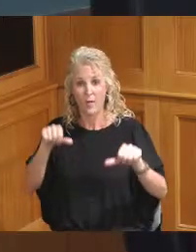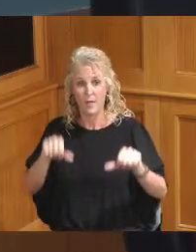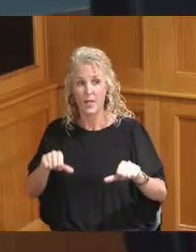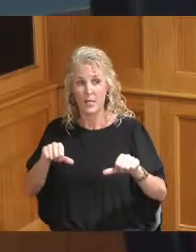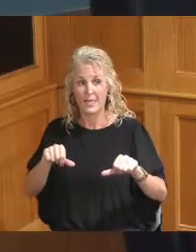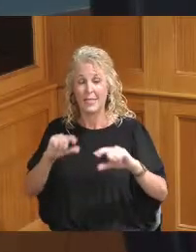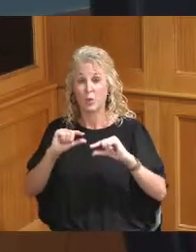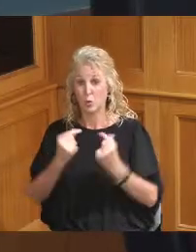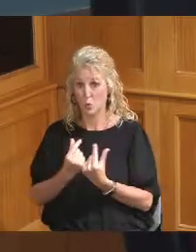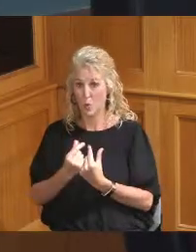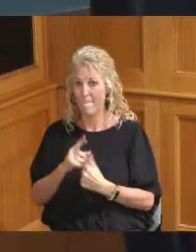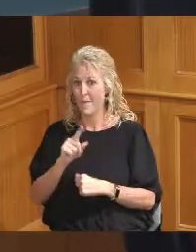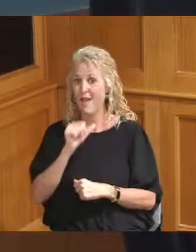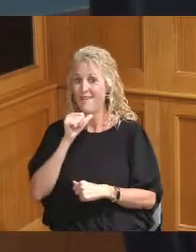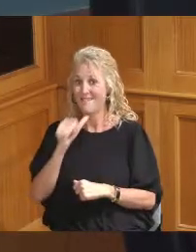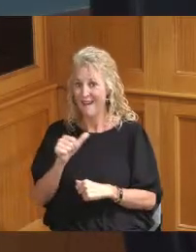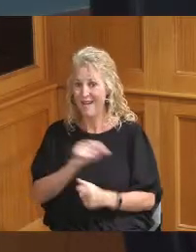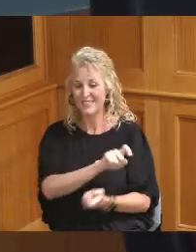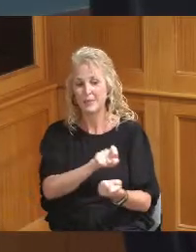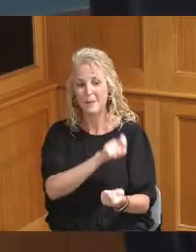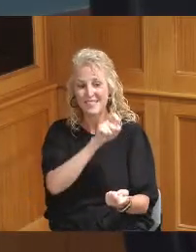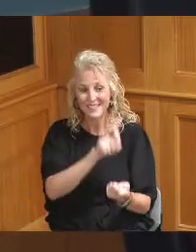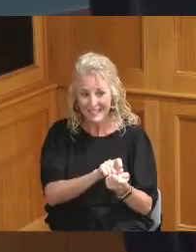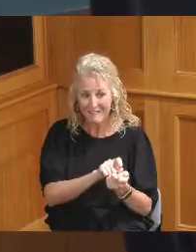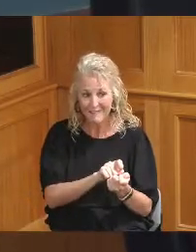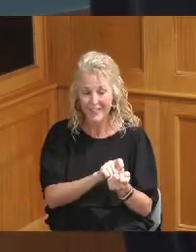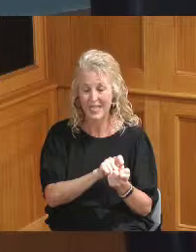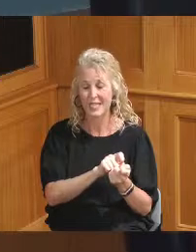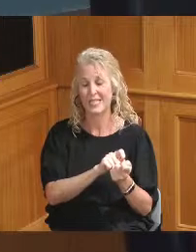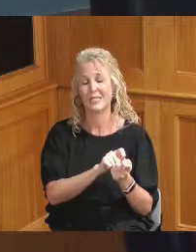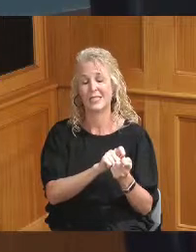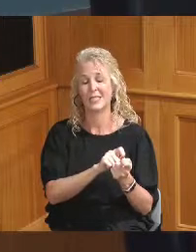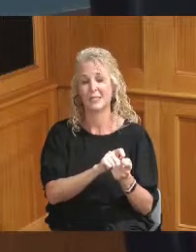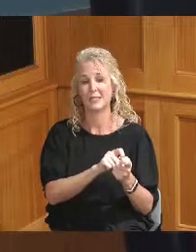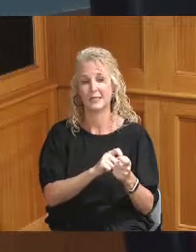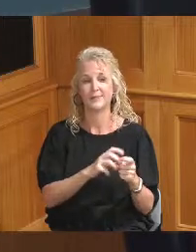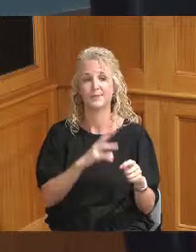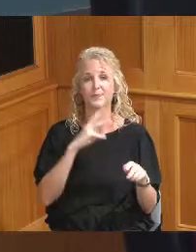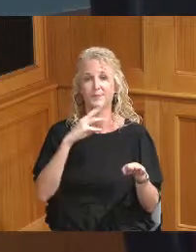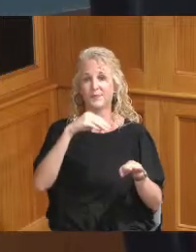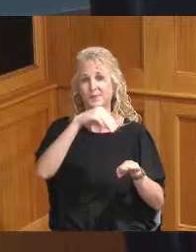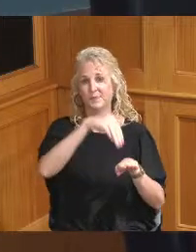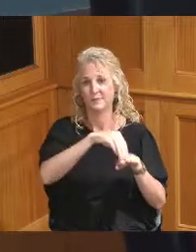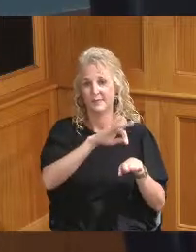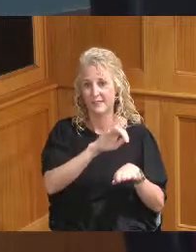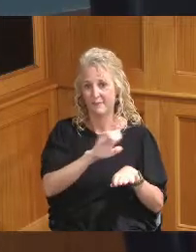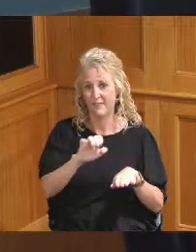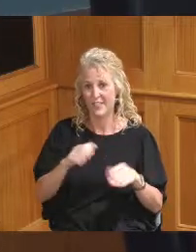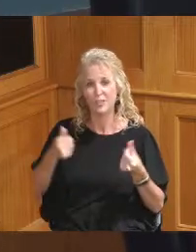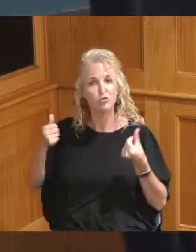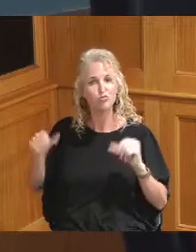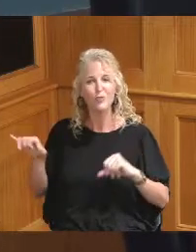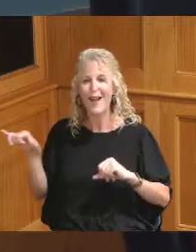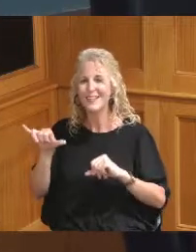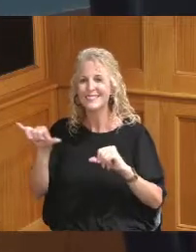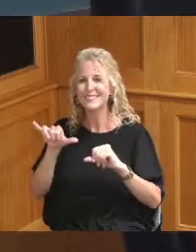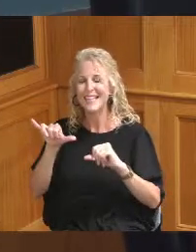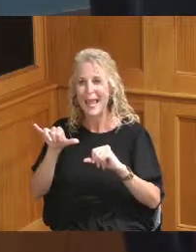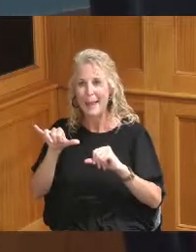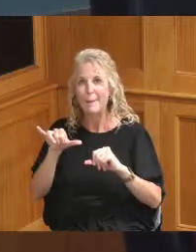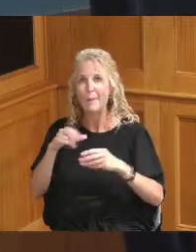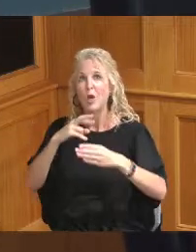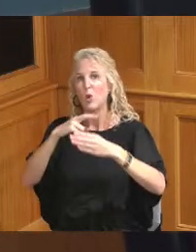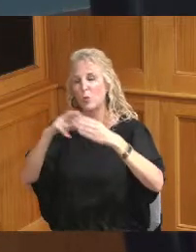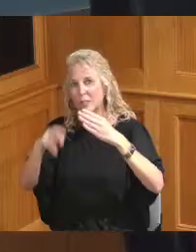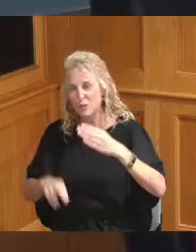not addressing the concerns related to the impervious surface fee. So they're trying to get to the same thing, but they're two different things.